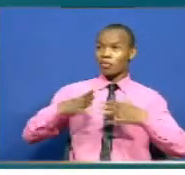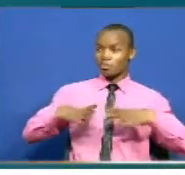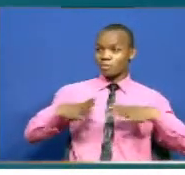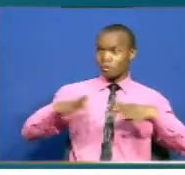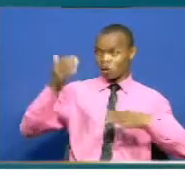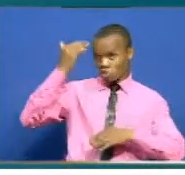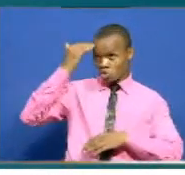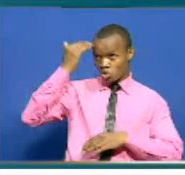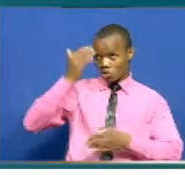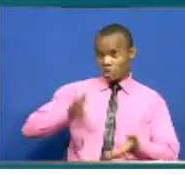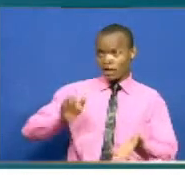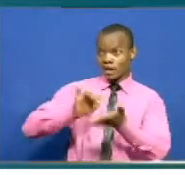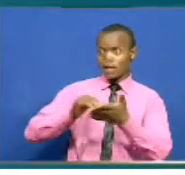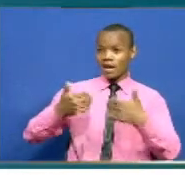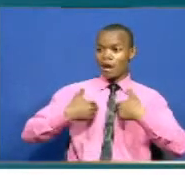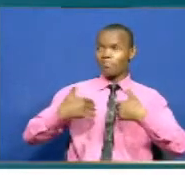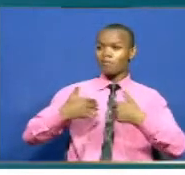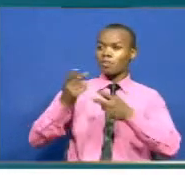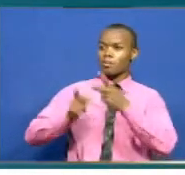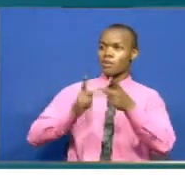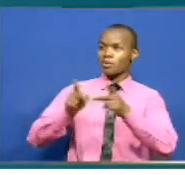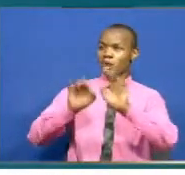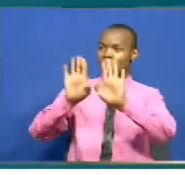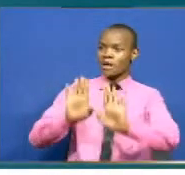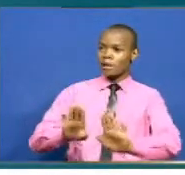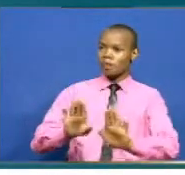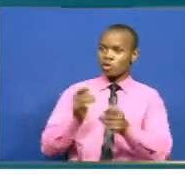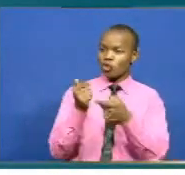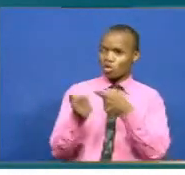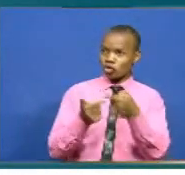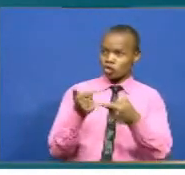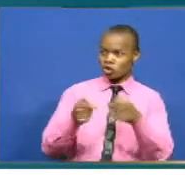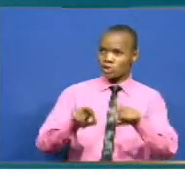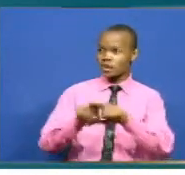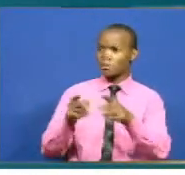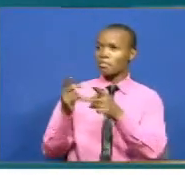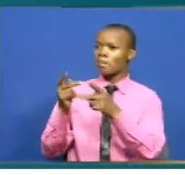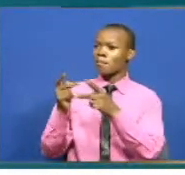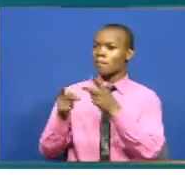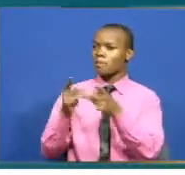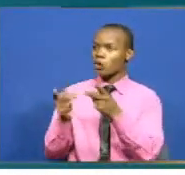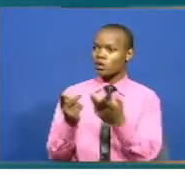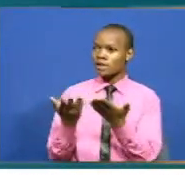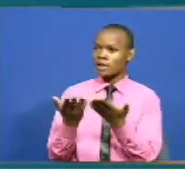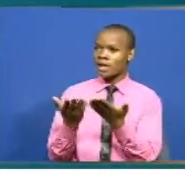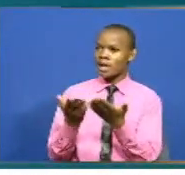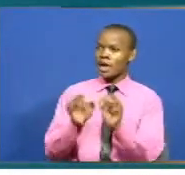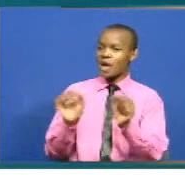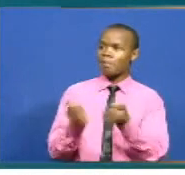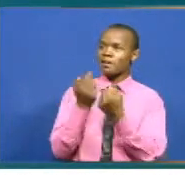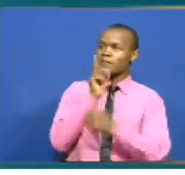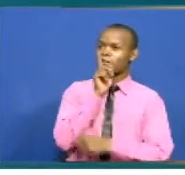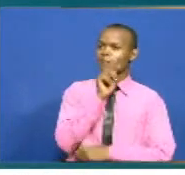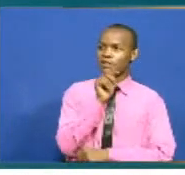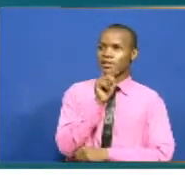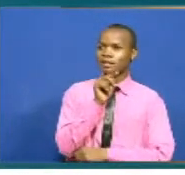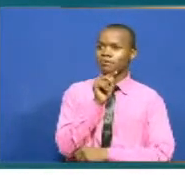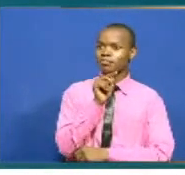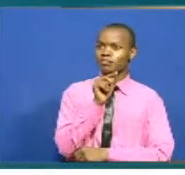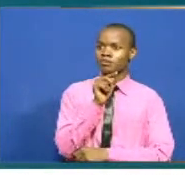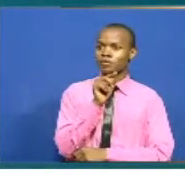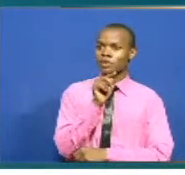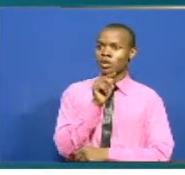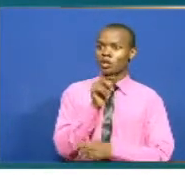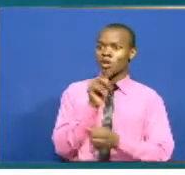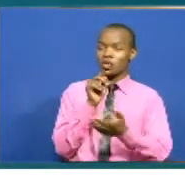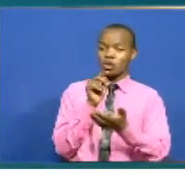that there is a process that needs to take place, and this process has already been sold. While I would have like to see that it is